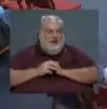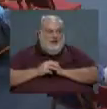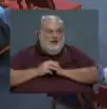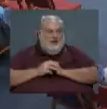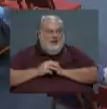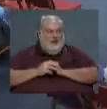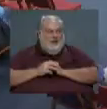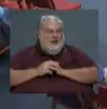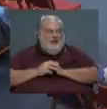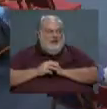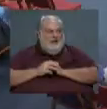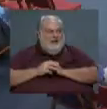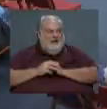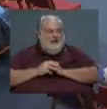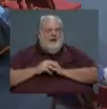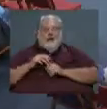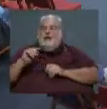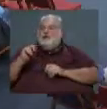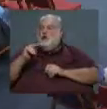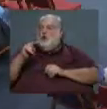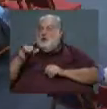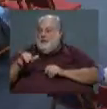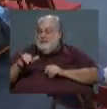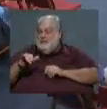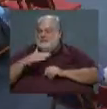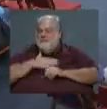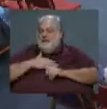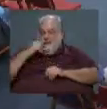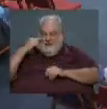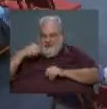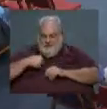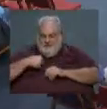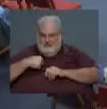Tony, can you tell me what has happened